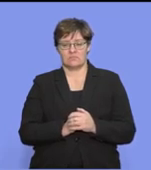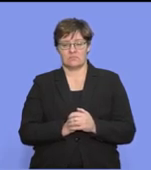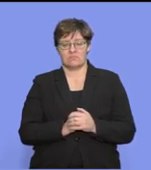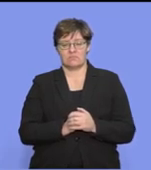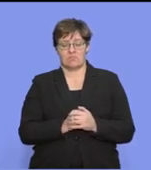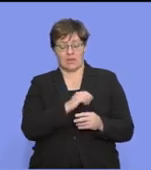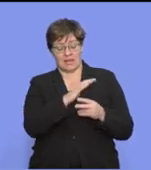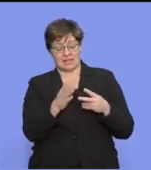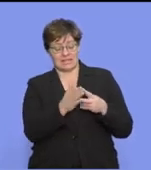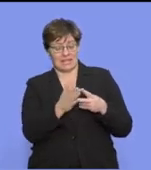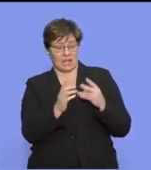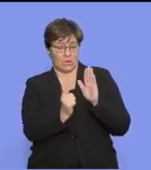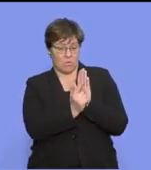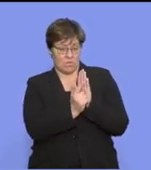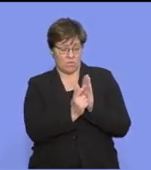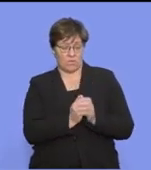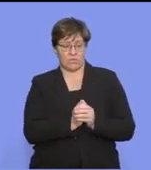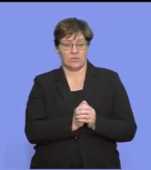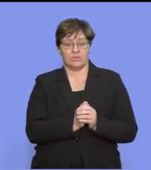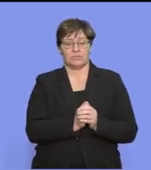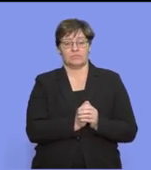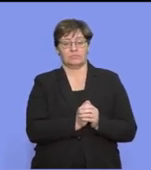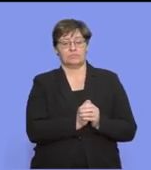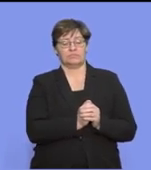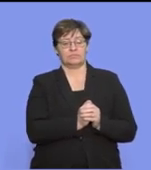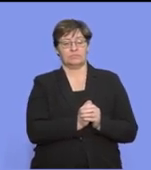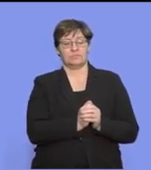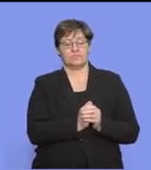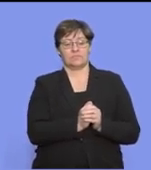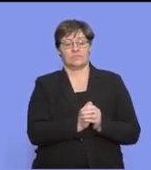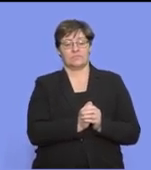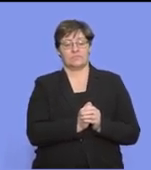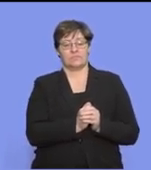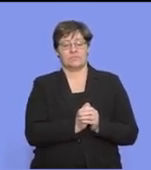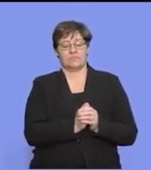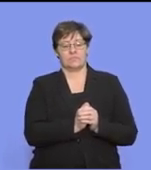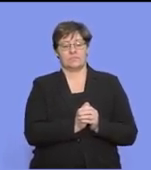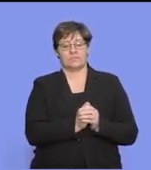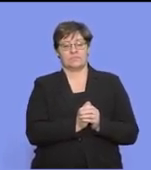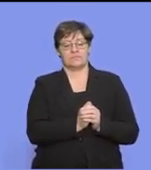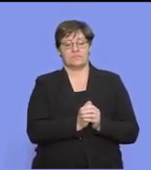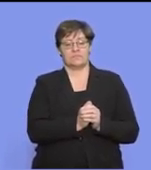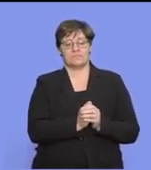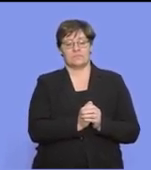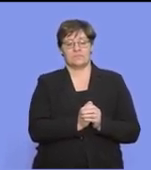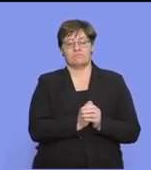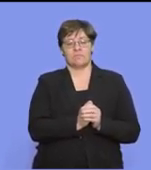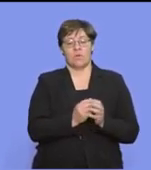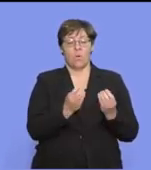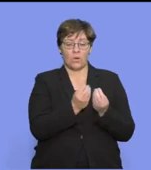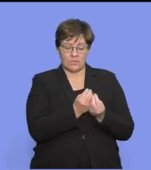All right, and then if we have a look at his second law, he said that the second law was